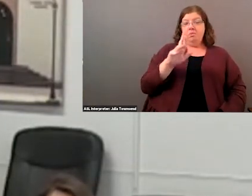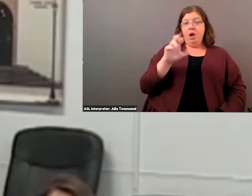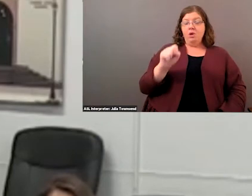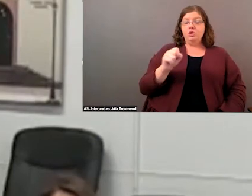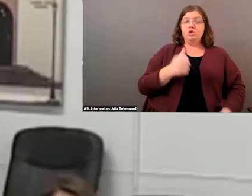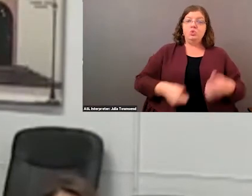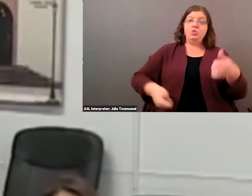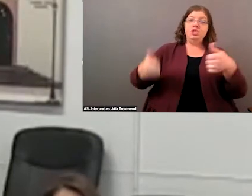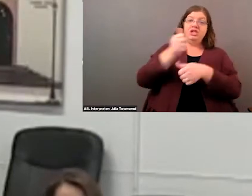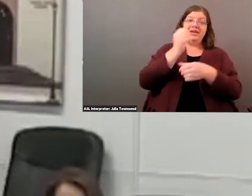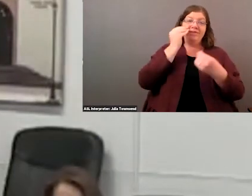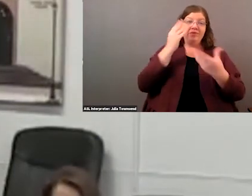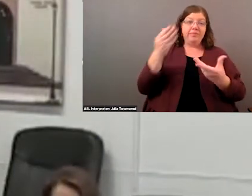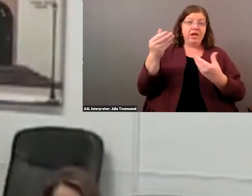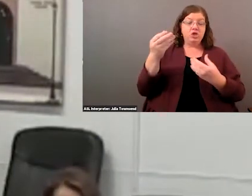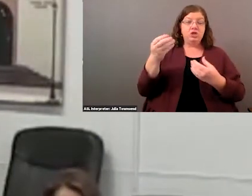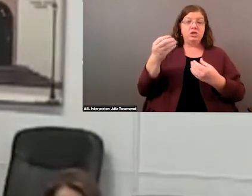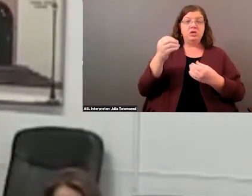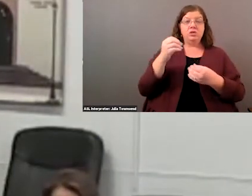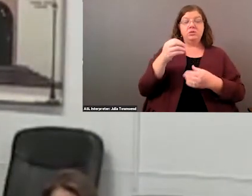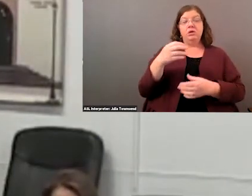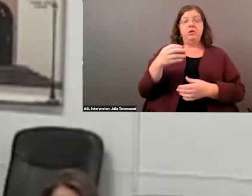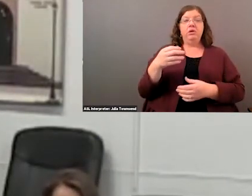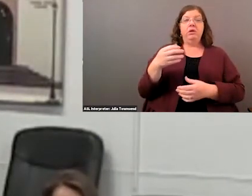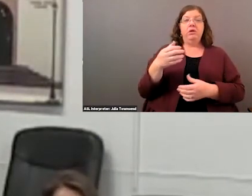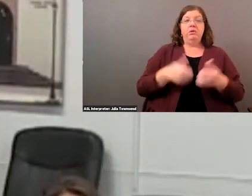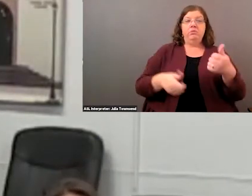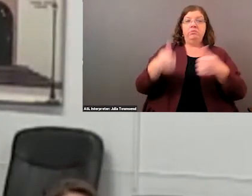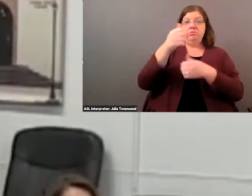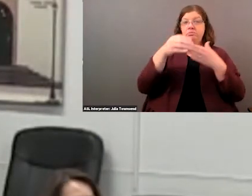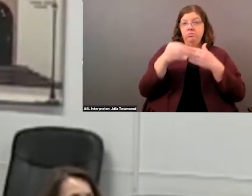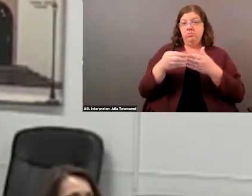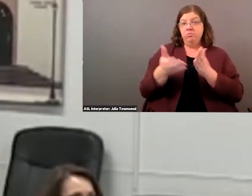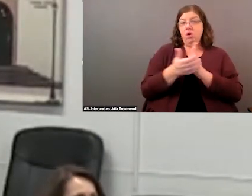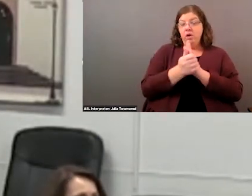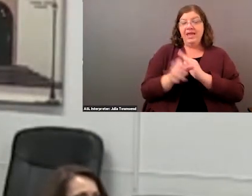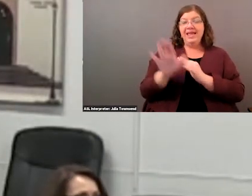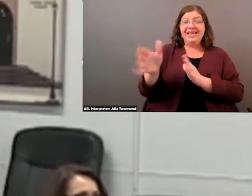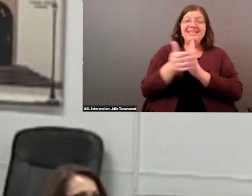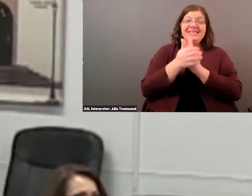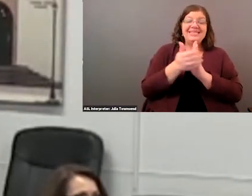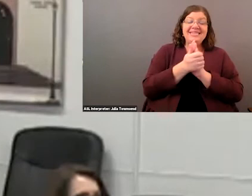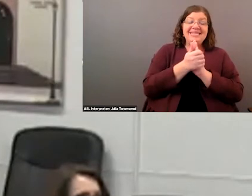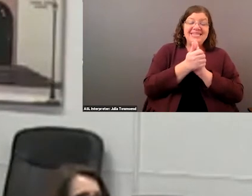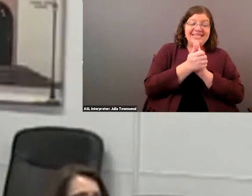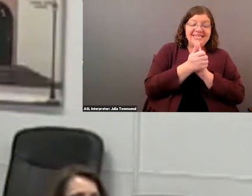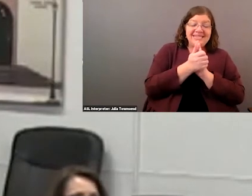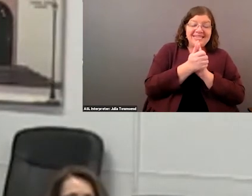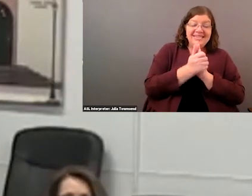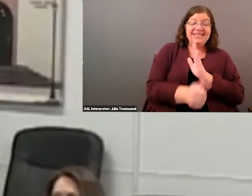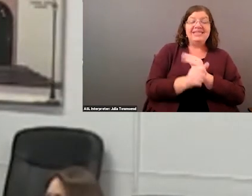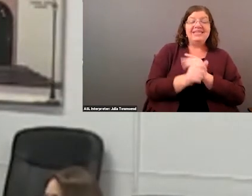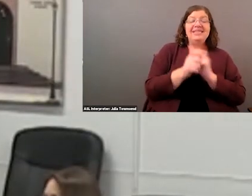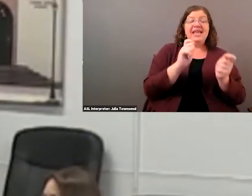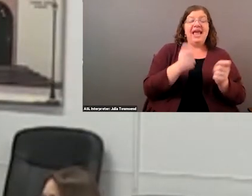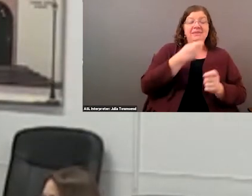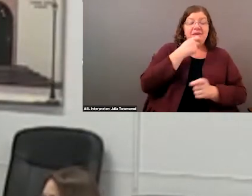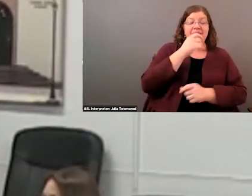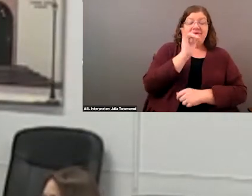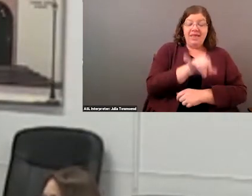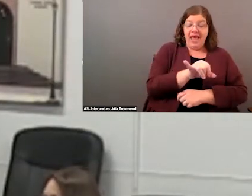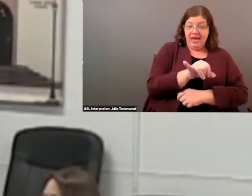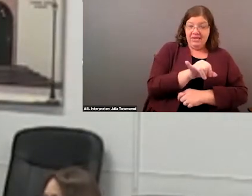and expertise and the change in that department to the leader of that department being really focused on information and